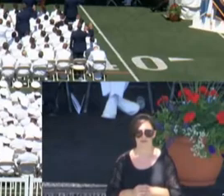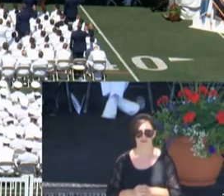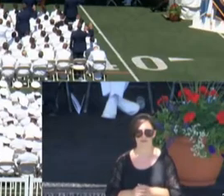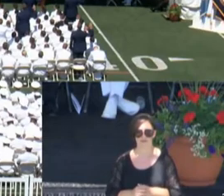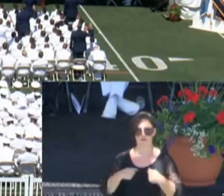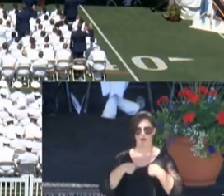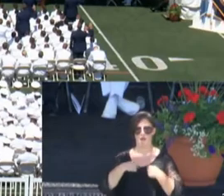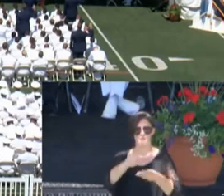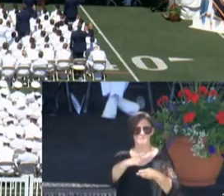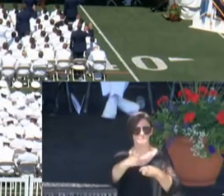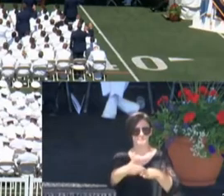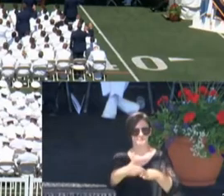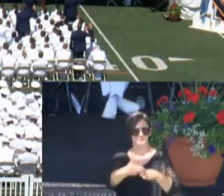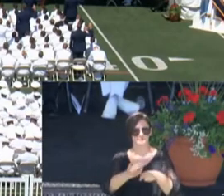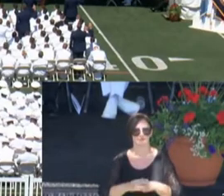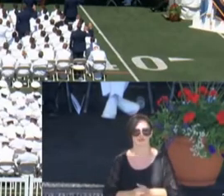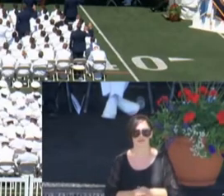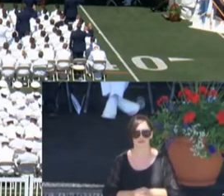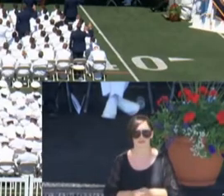I state your name.